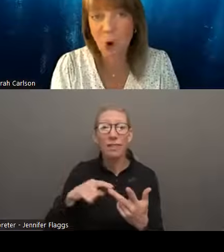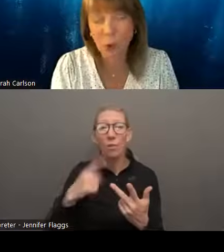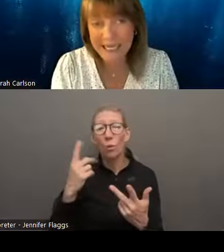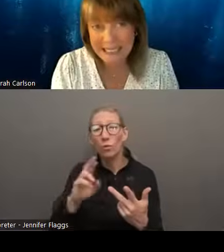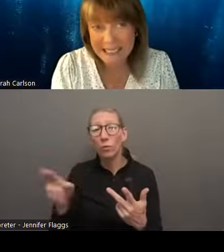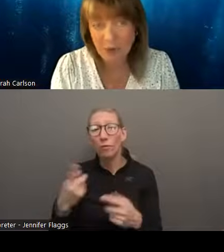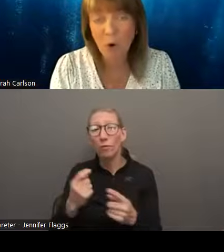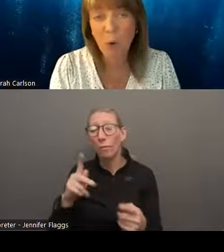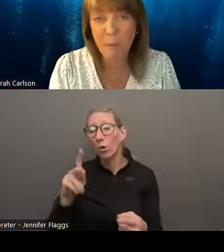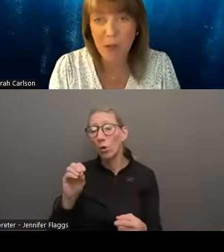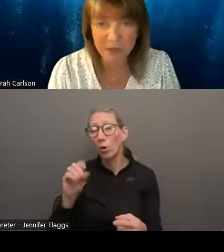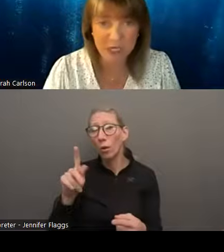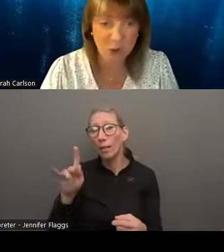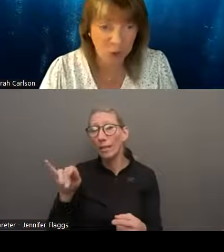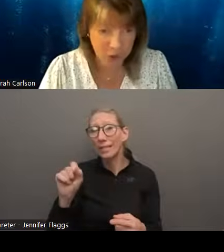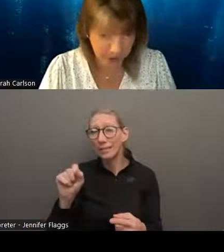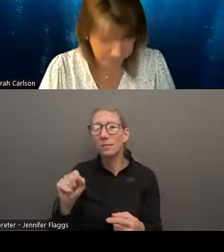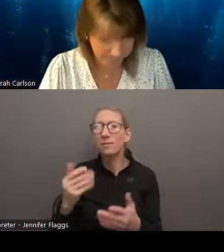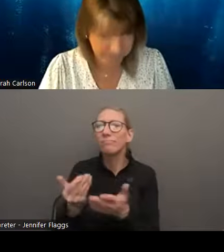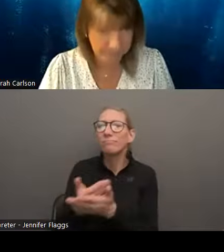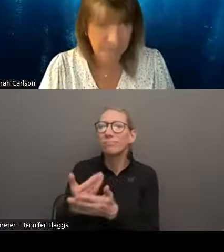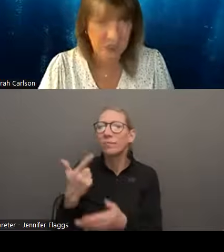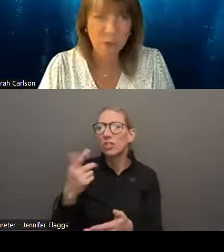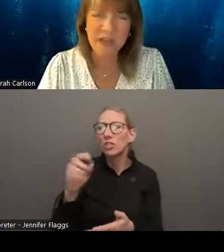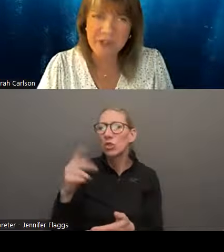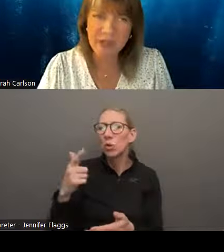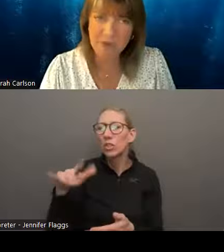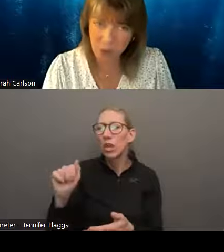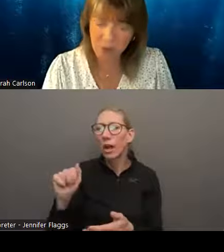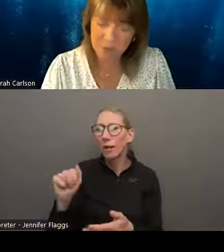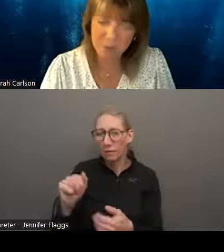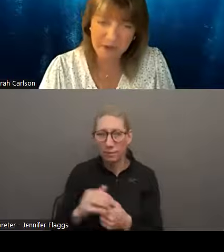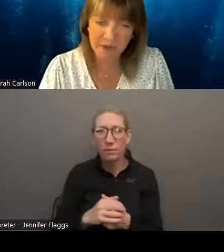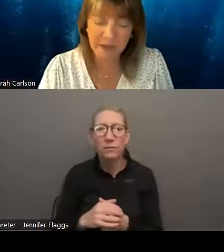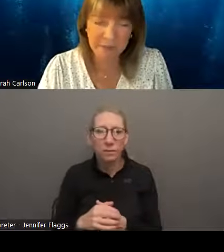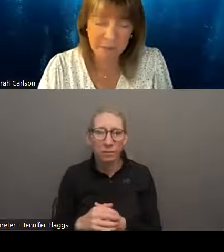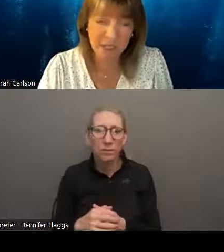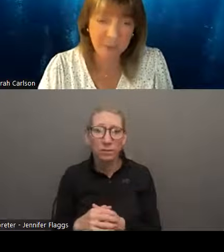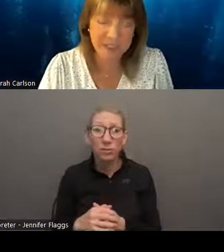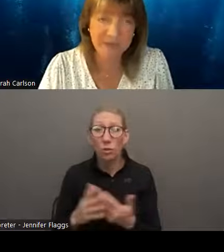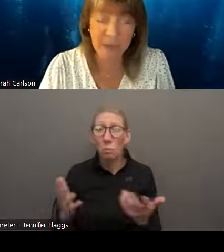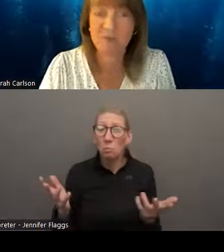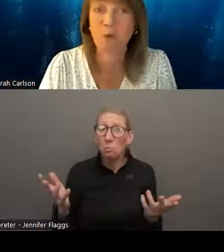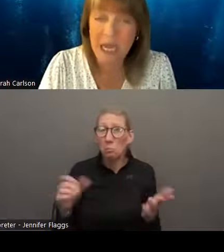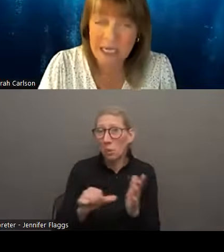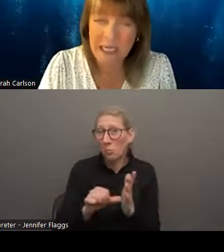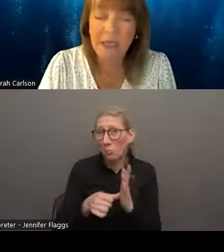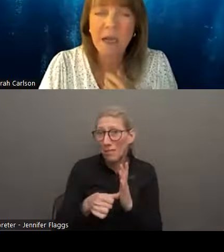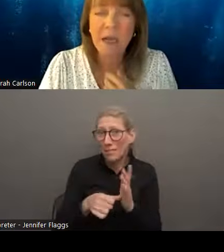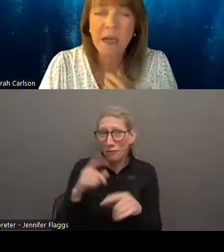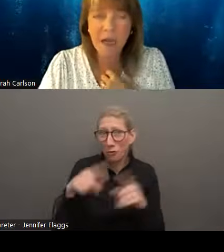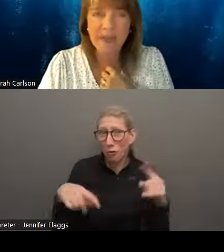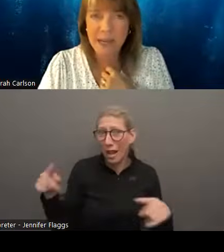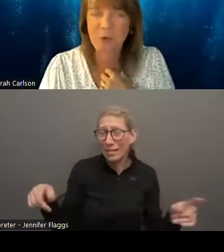from Kolkis, or modern-day Georgia. So we have a pretty impressive amount of